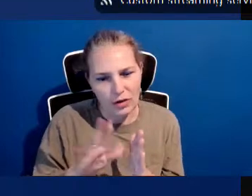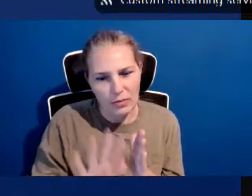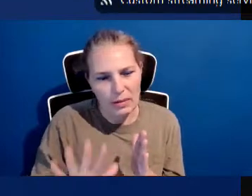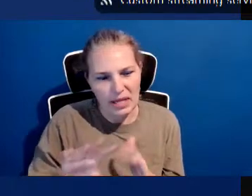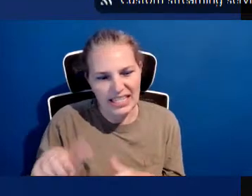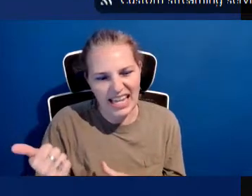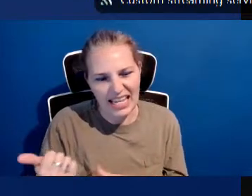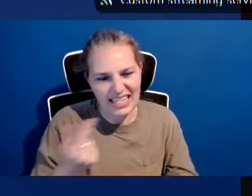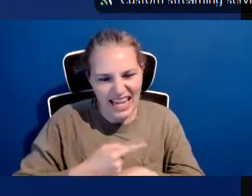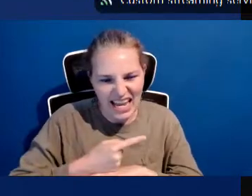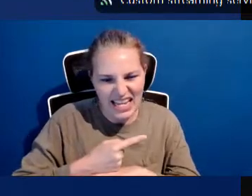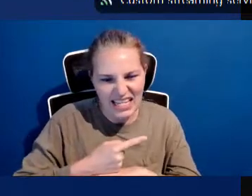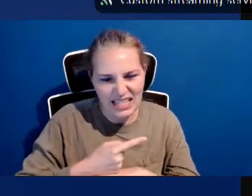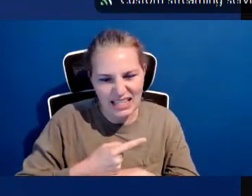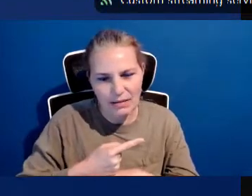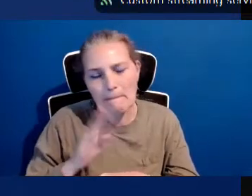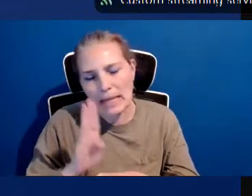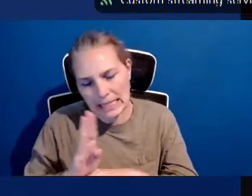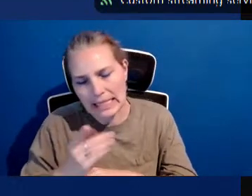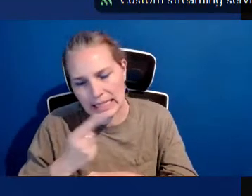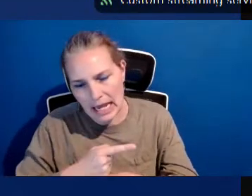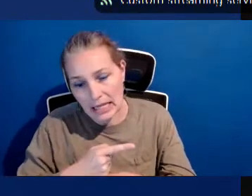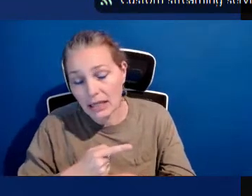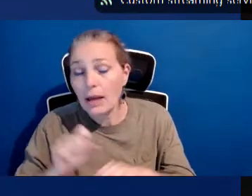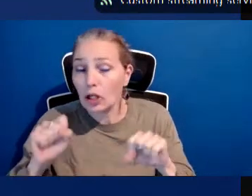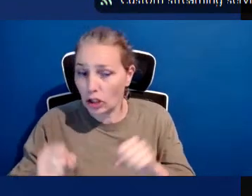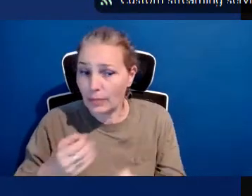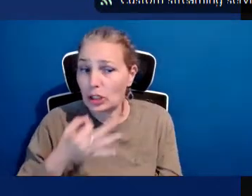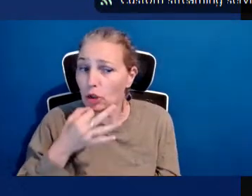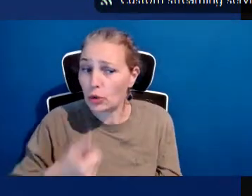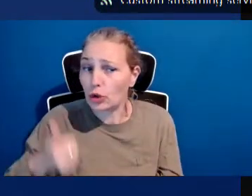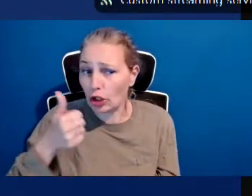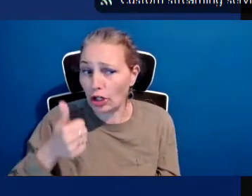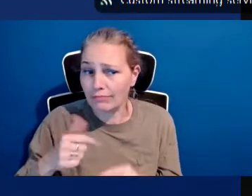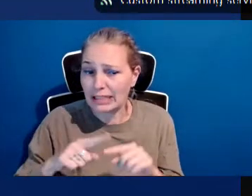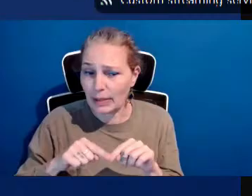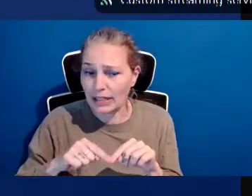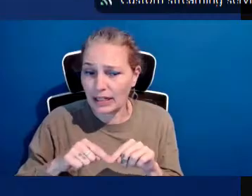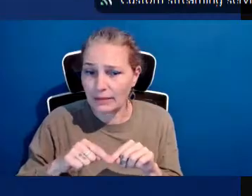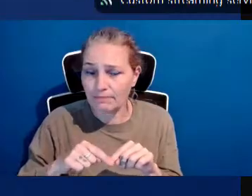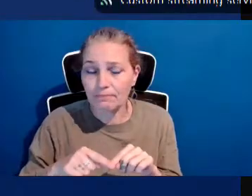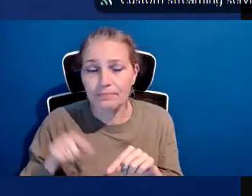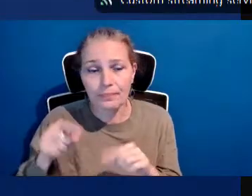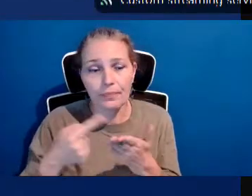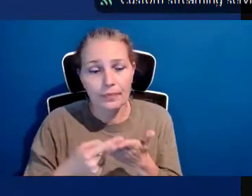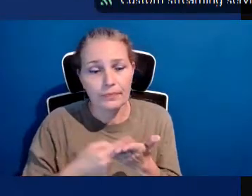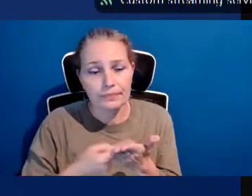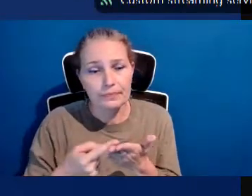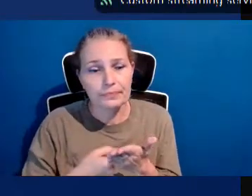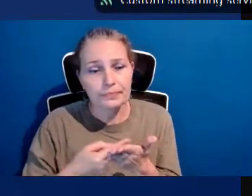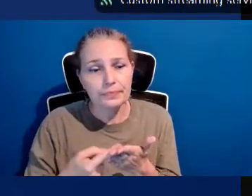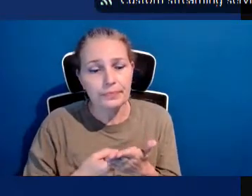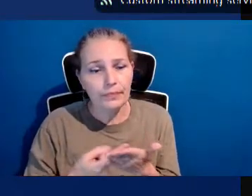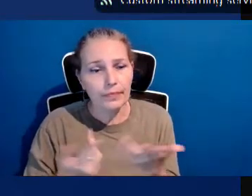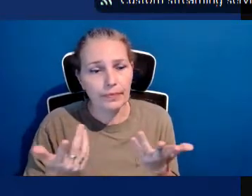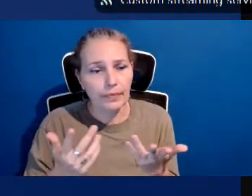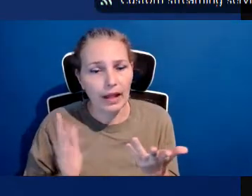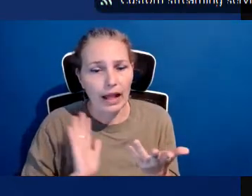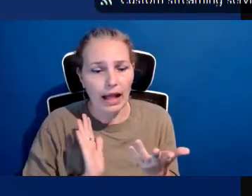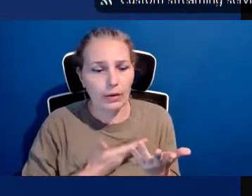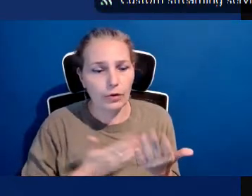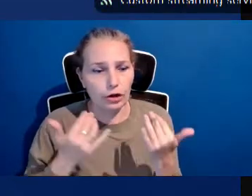much sooner than that. Moving on to the last slide here, just talking about where we are and where we're going. This